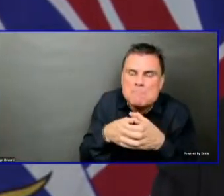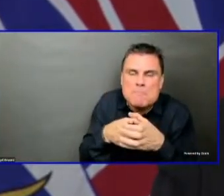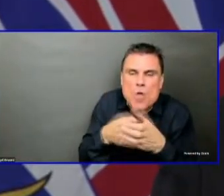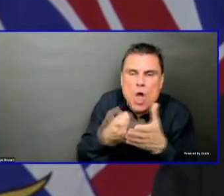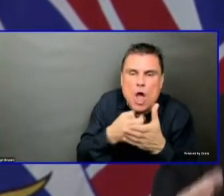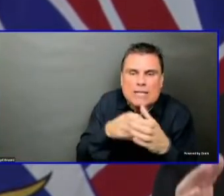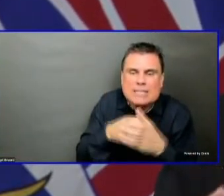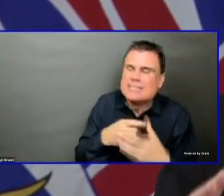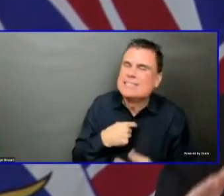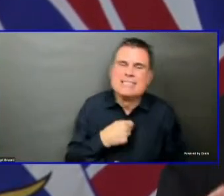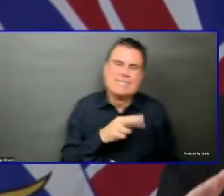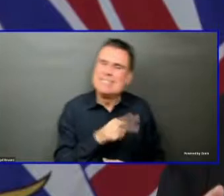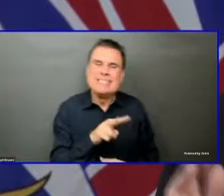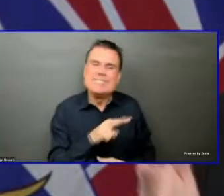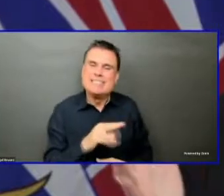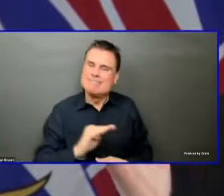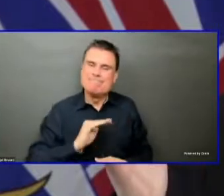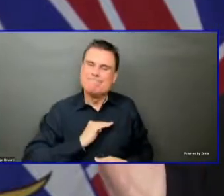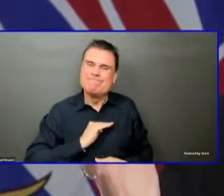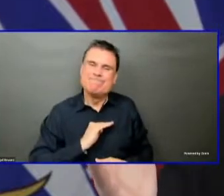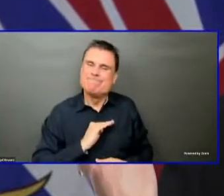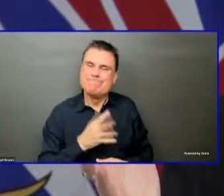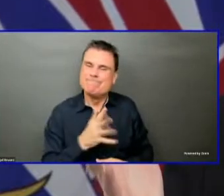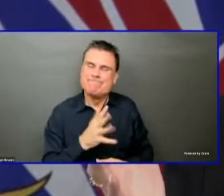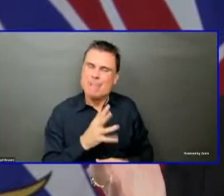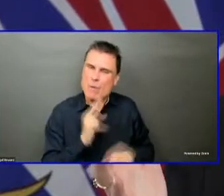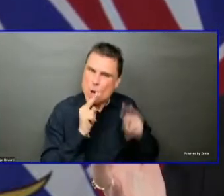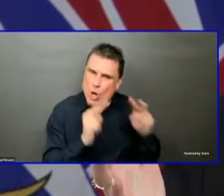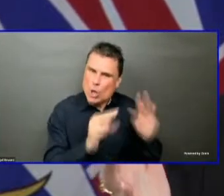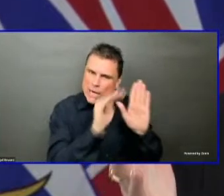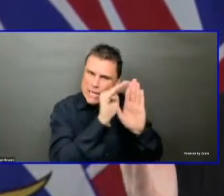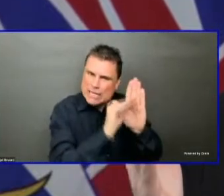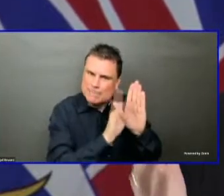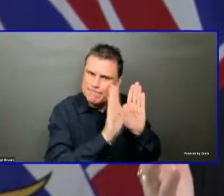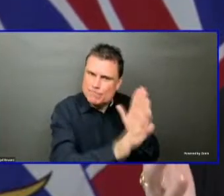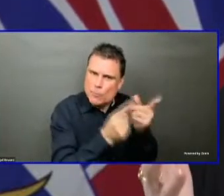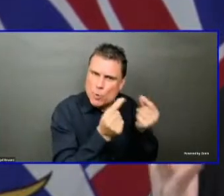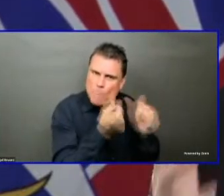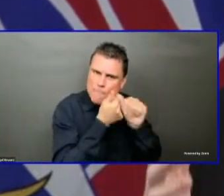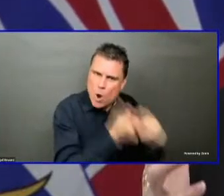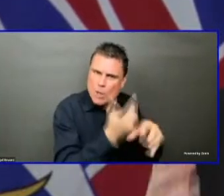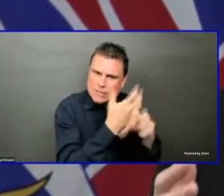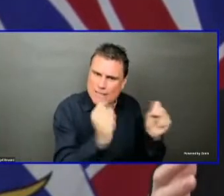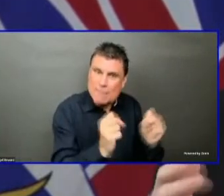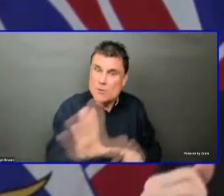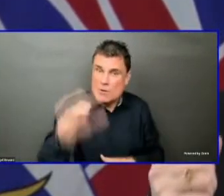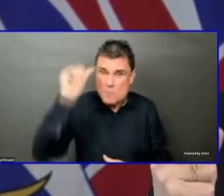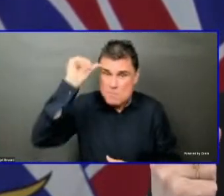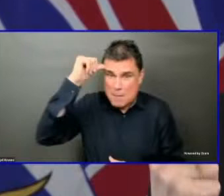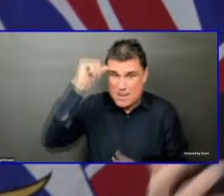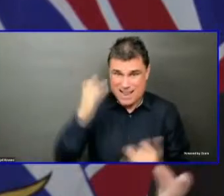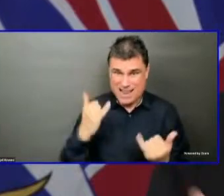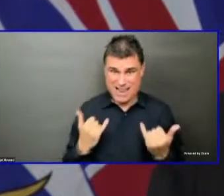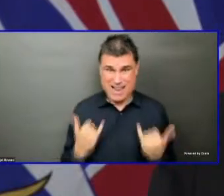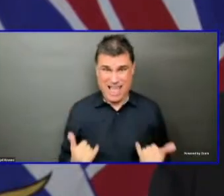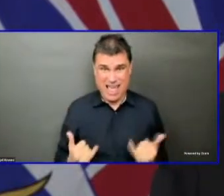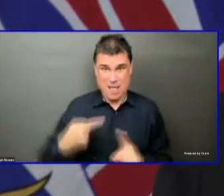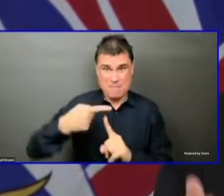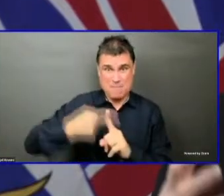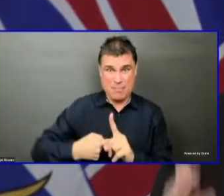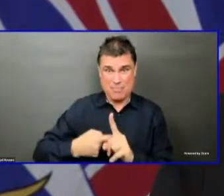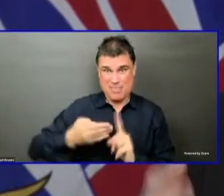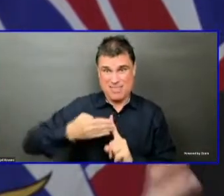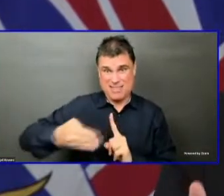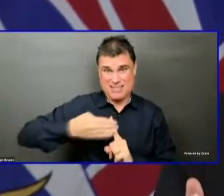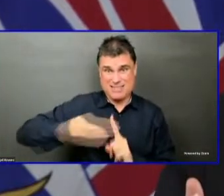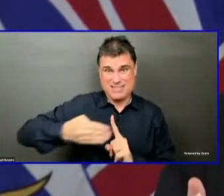plan for. If things go well during this period of time, we are buying time, as I've said a couple of times.